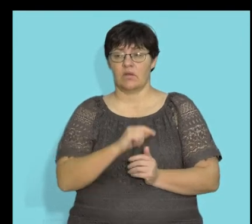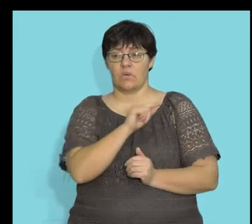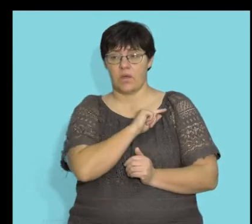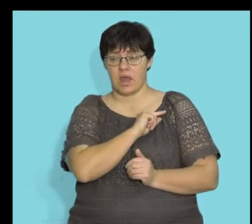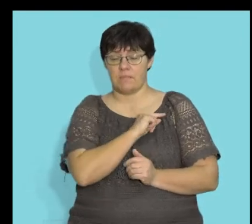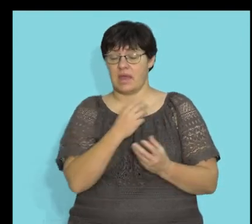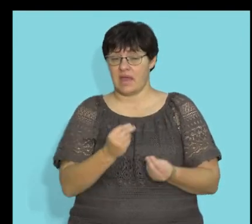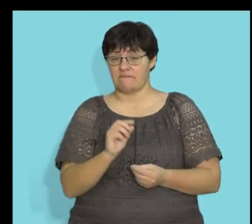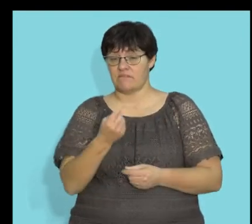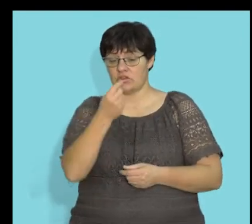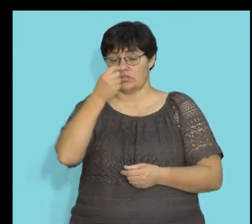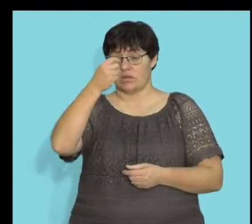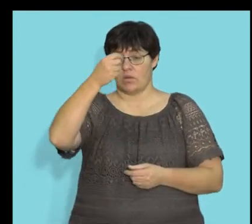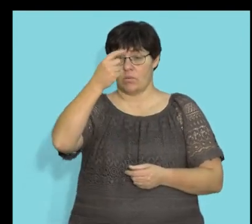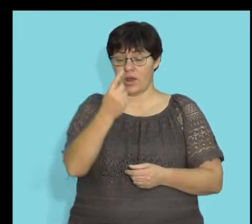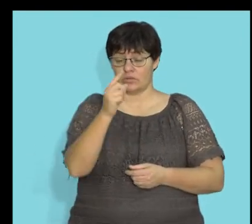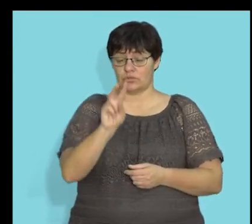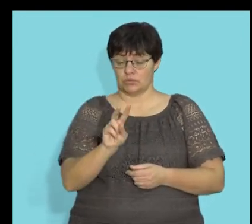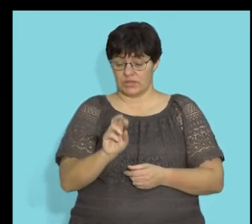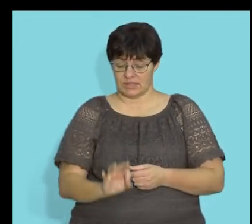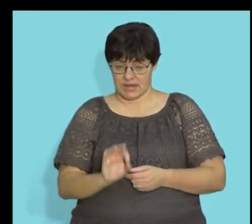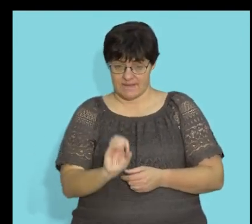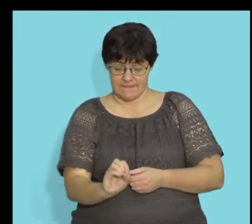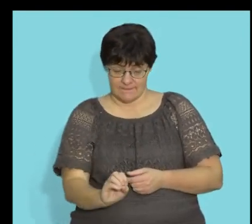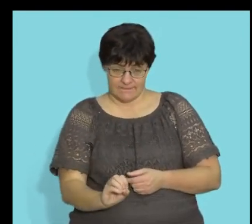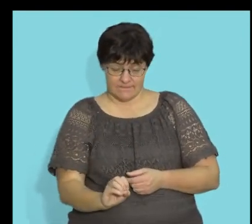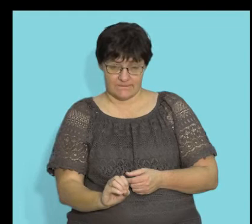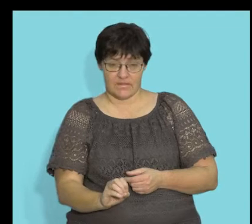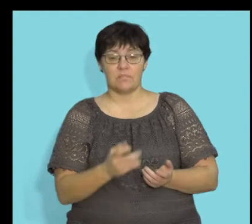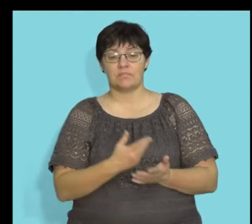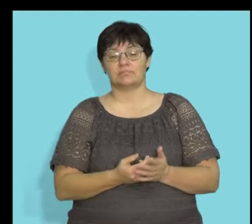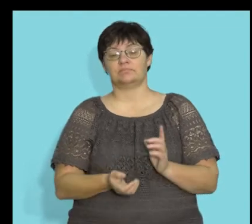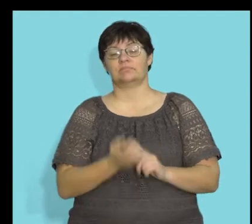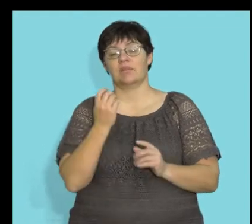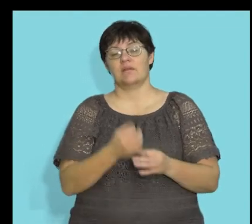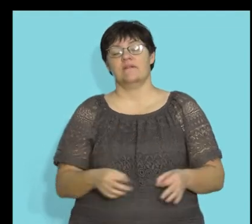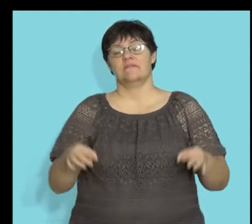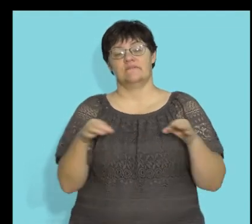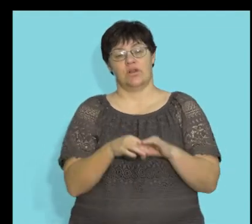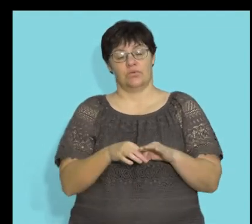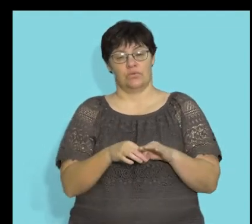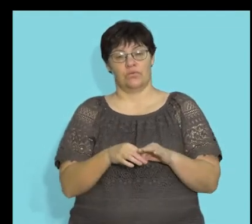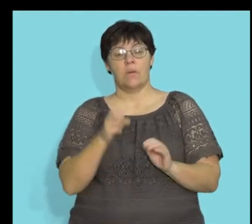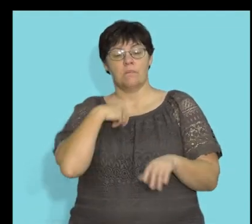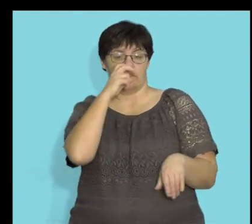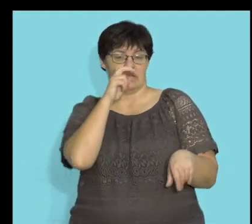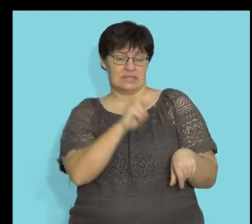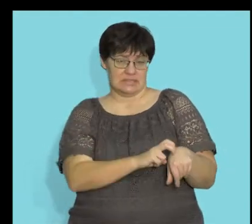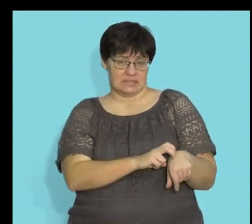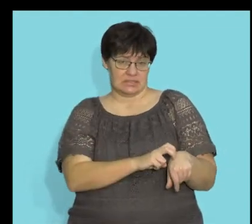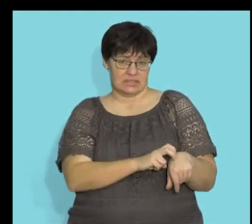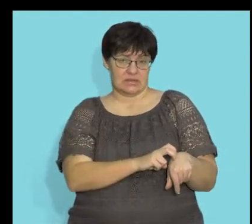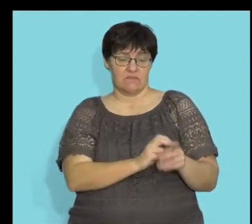have the first 3 terms of the sequence, I can start determining the values of what I will need for